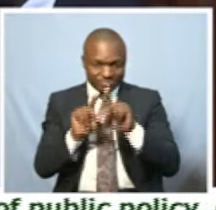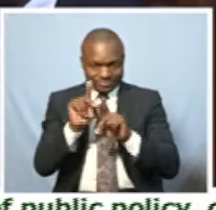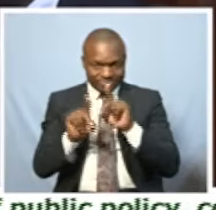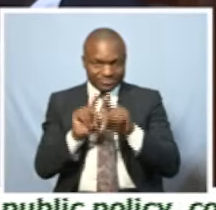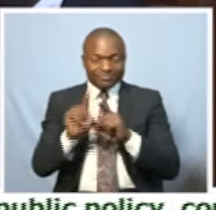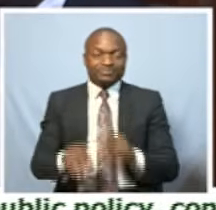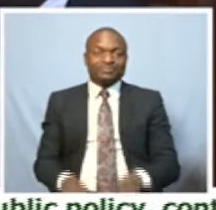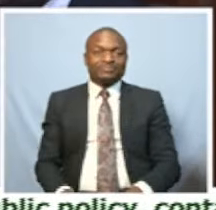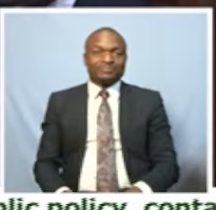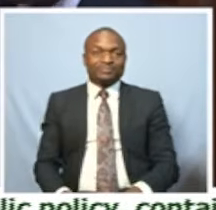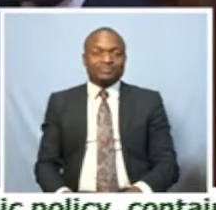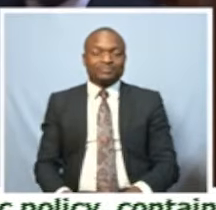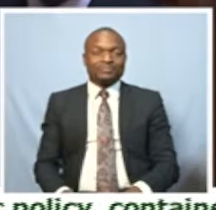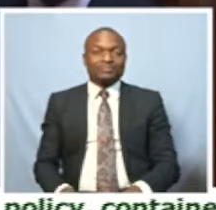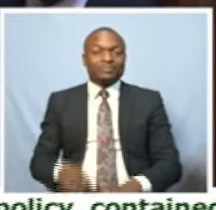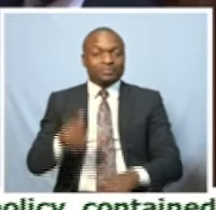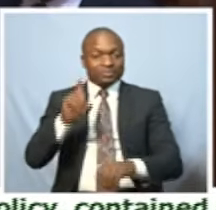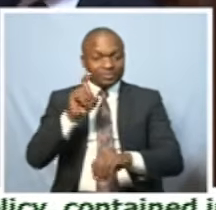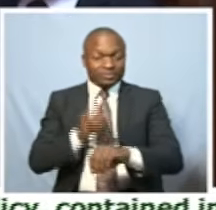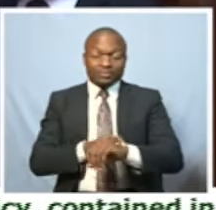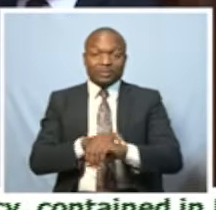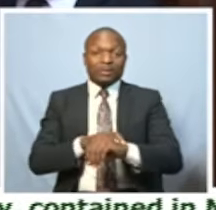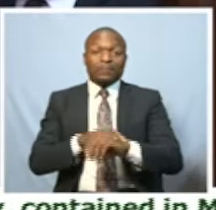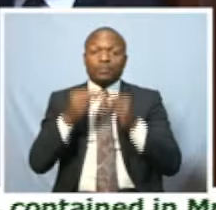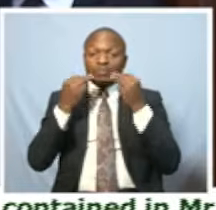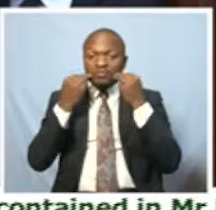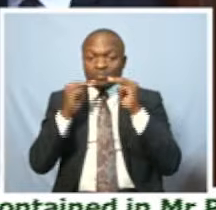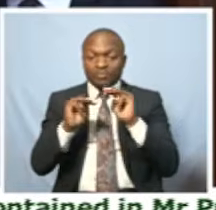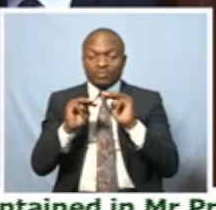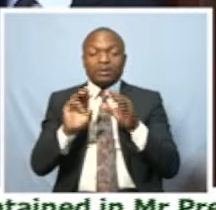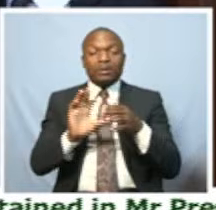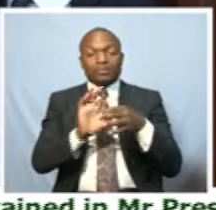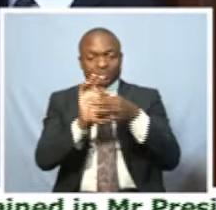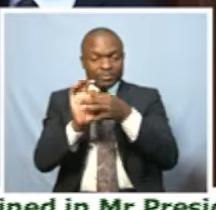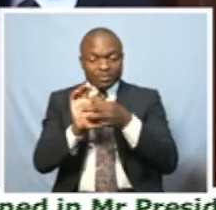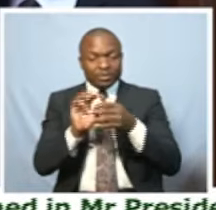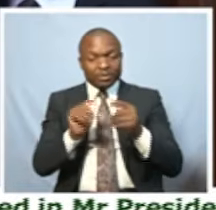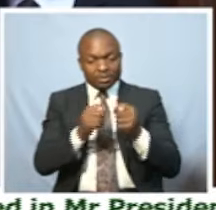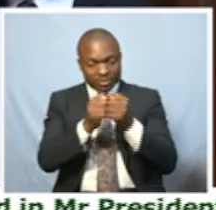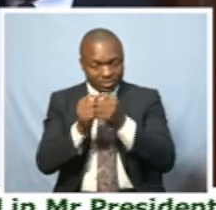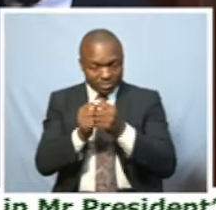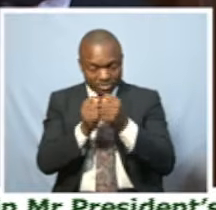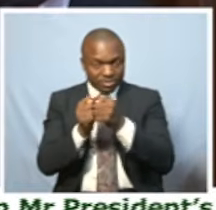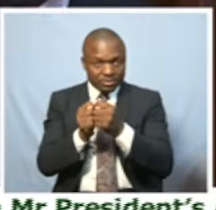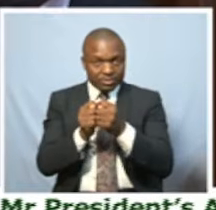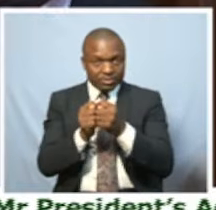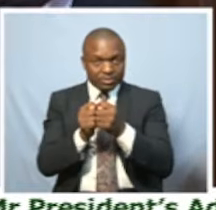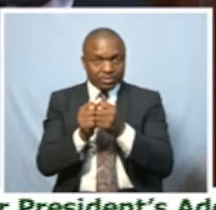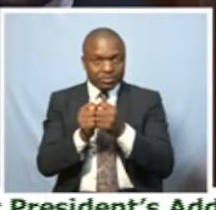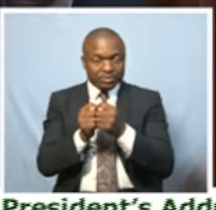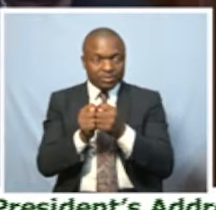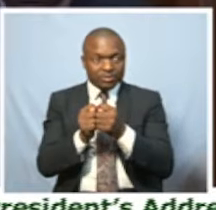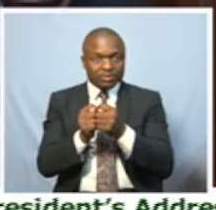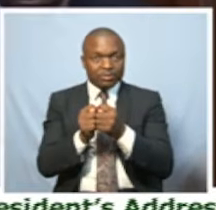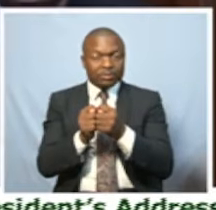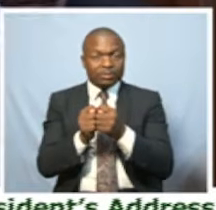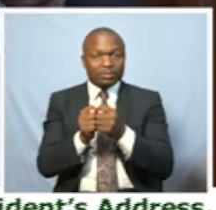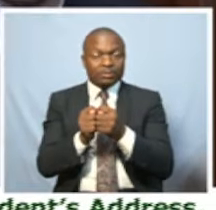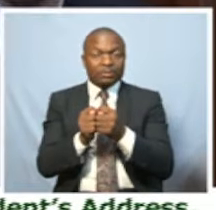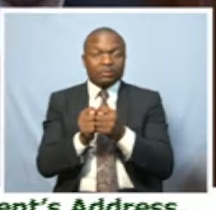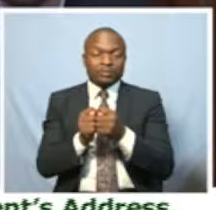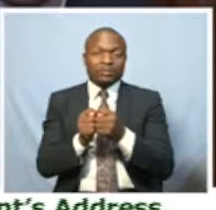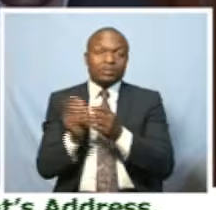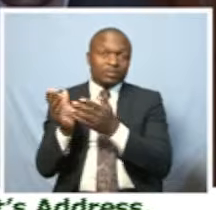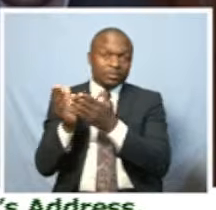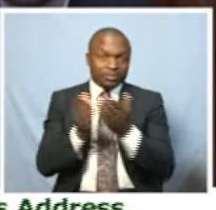people, a timeless motto of unity and togetherness coined by our founding